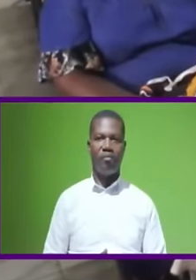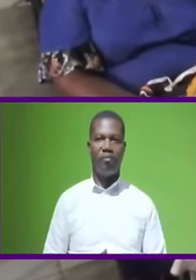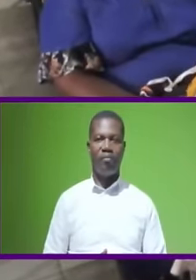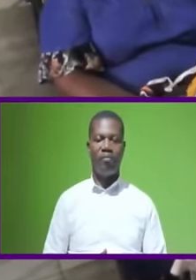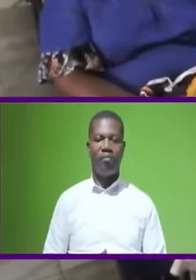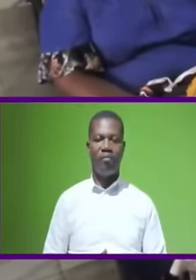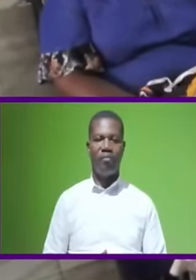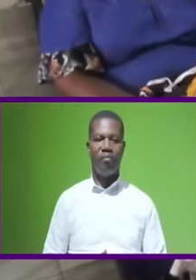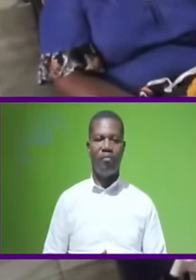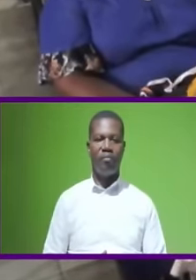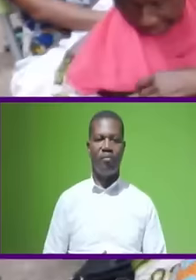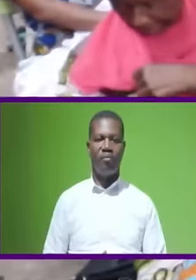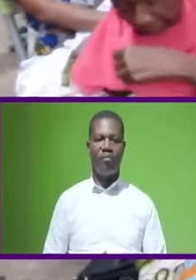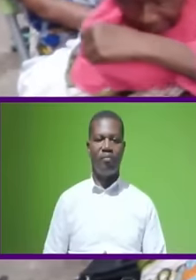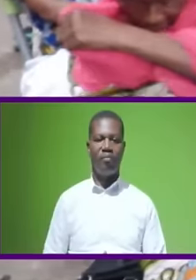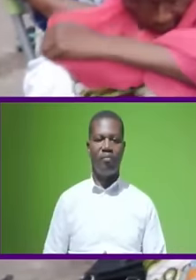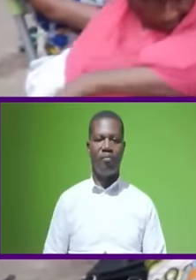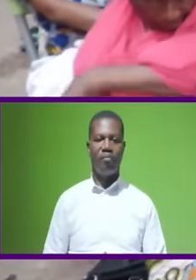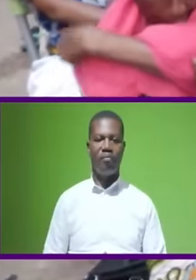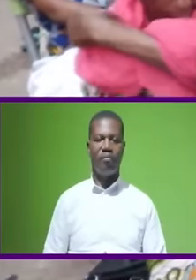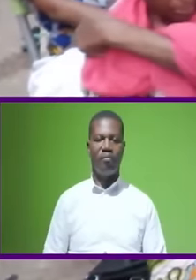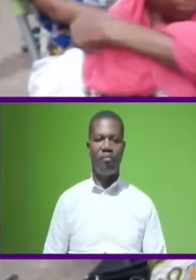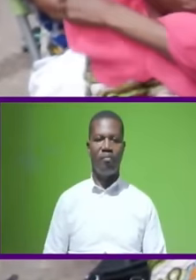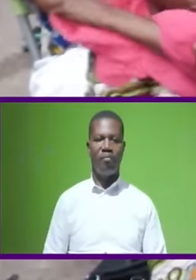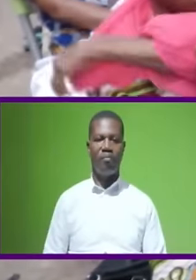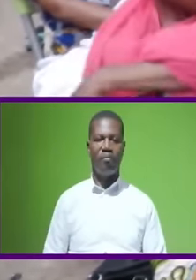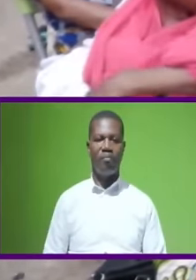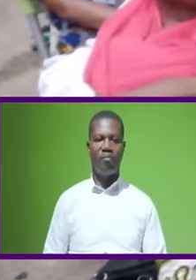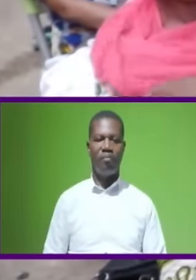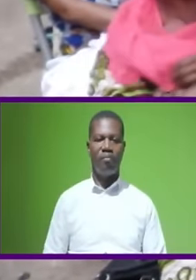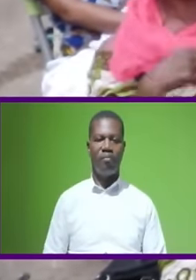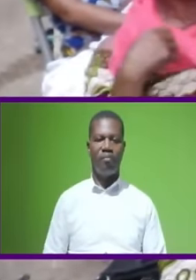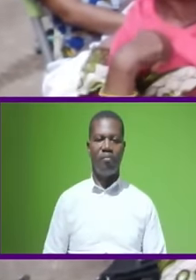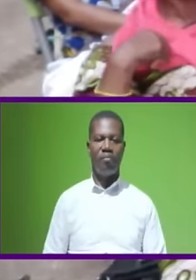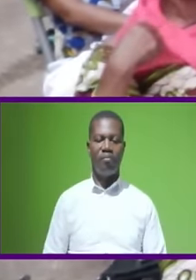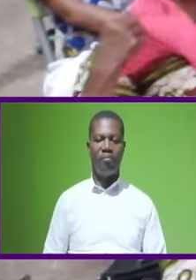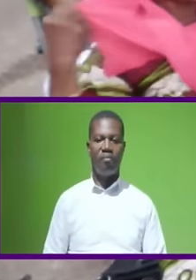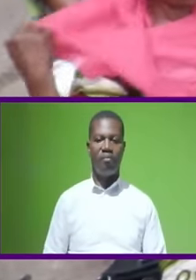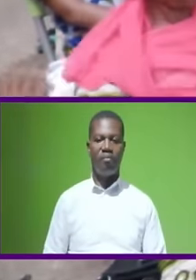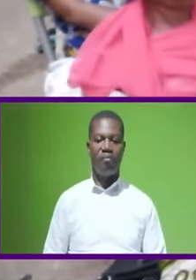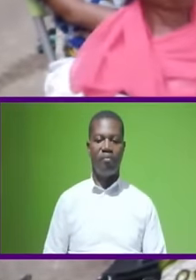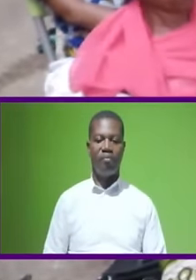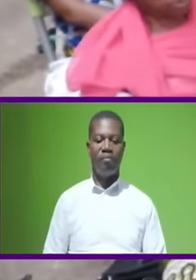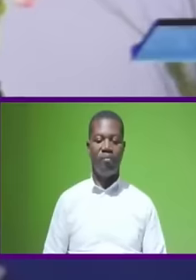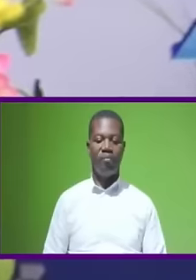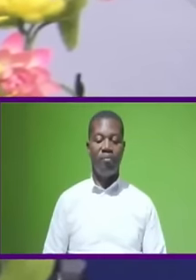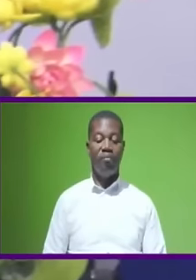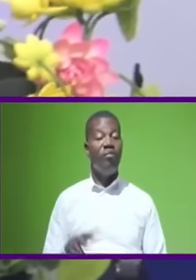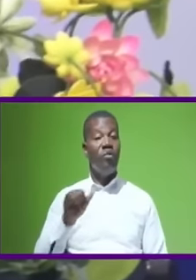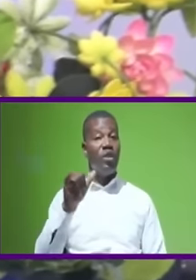shows that you are genuine, you are pure, you are original.